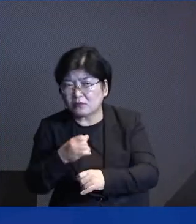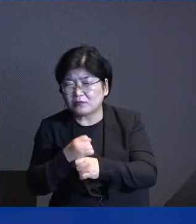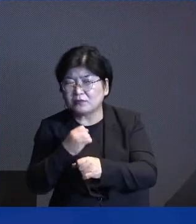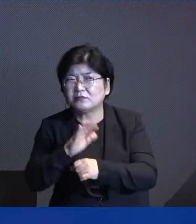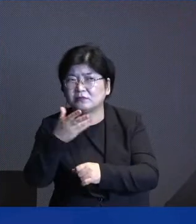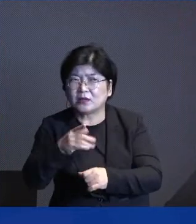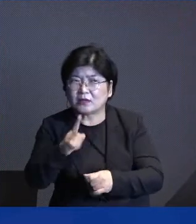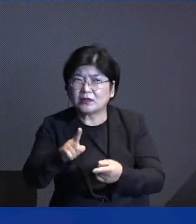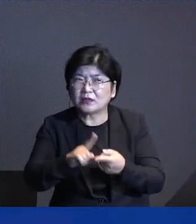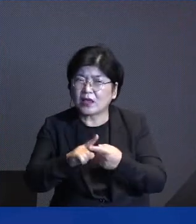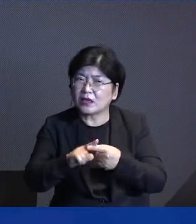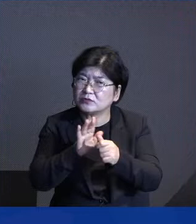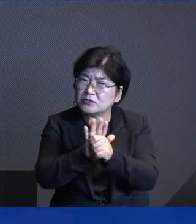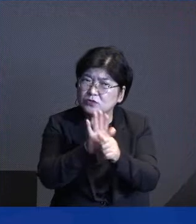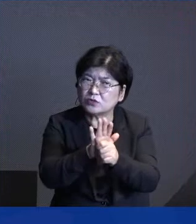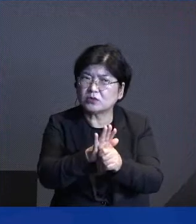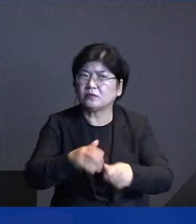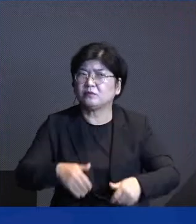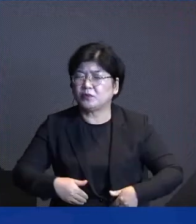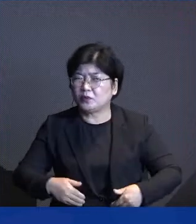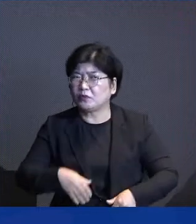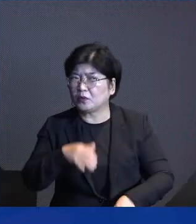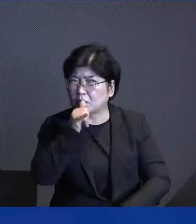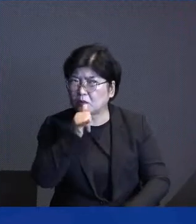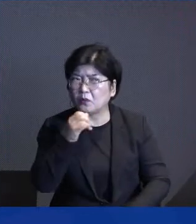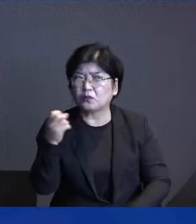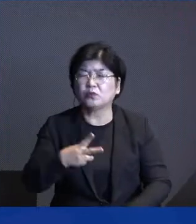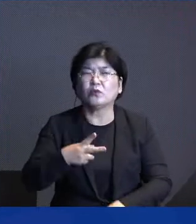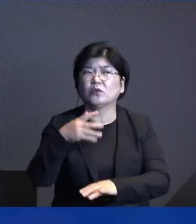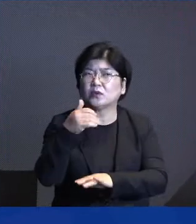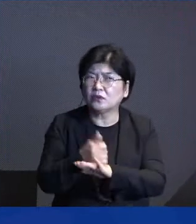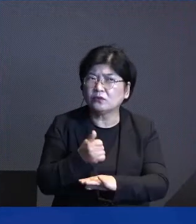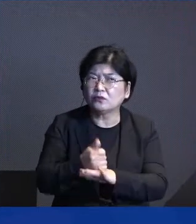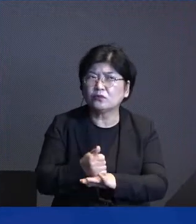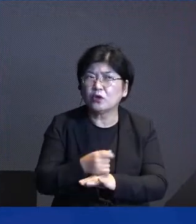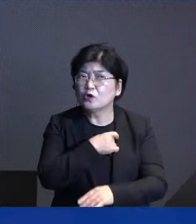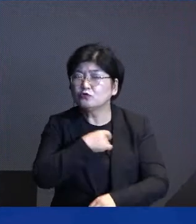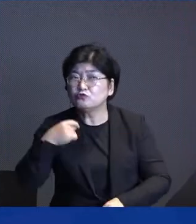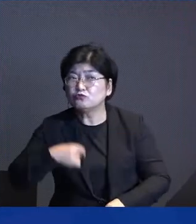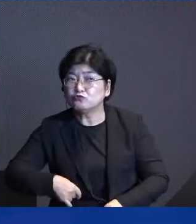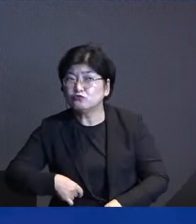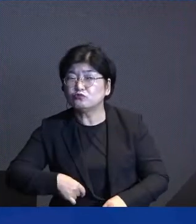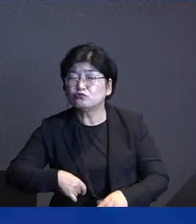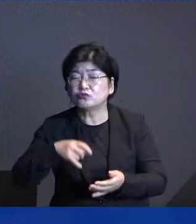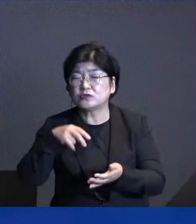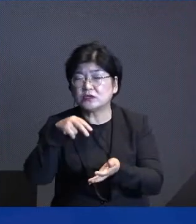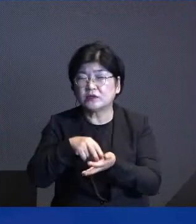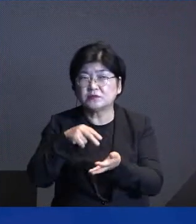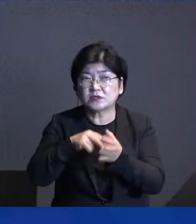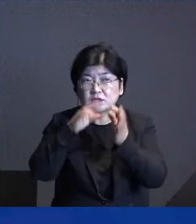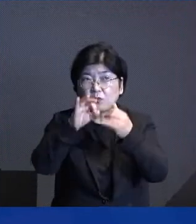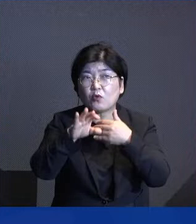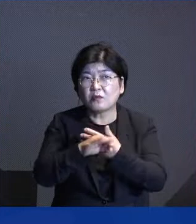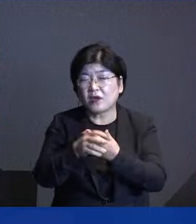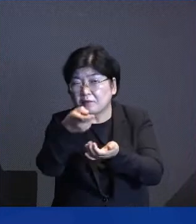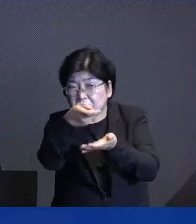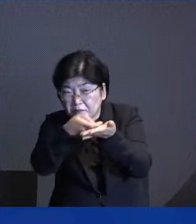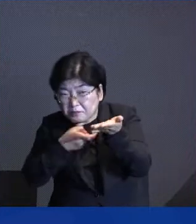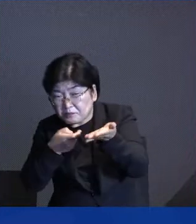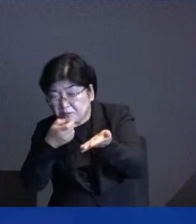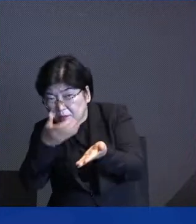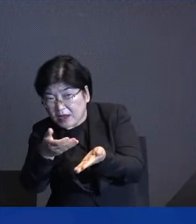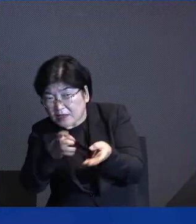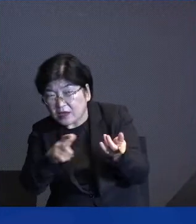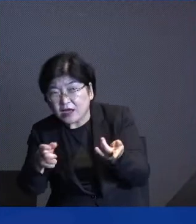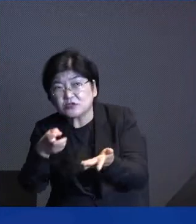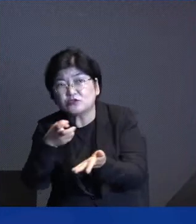make sure that it eventually turns into a benchmark that we can refer to. And that can be built into